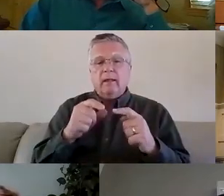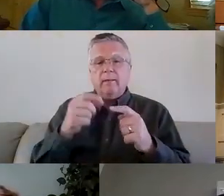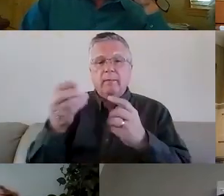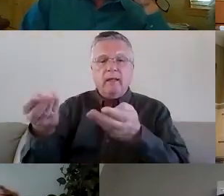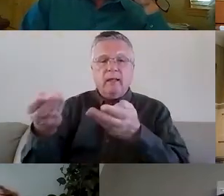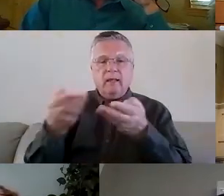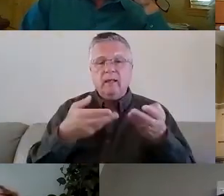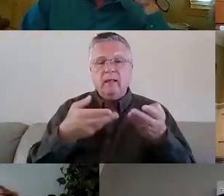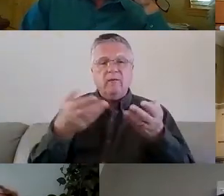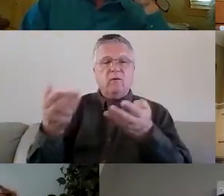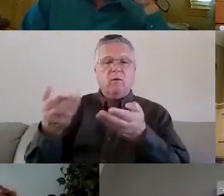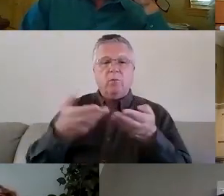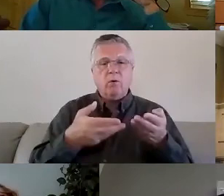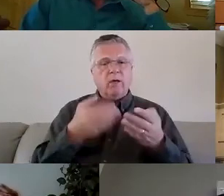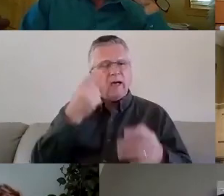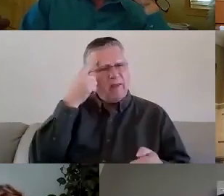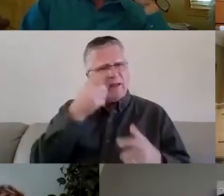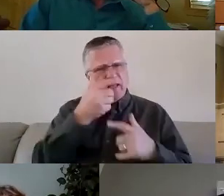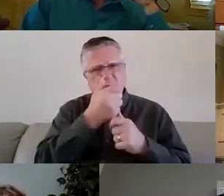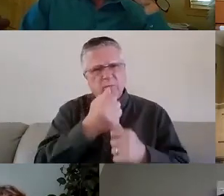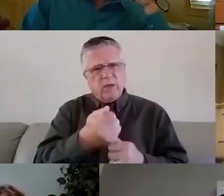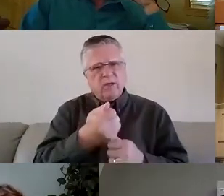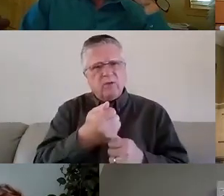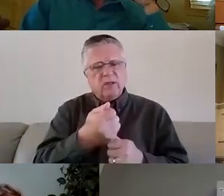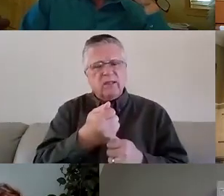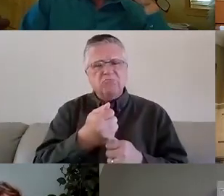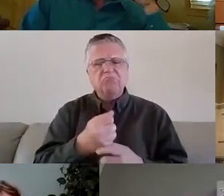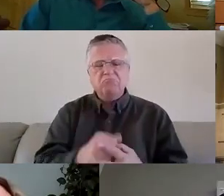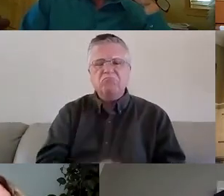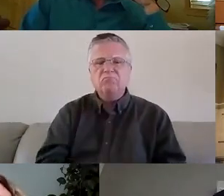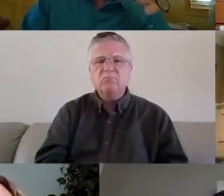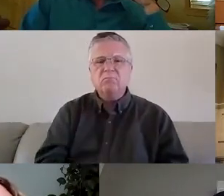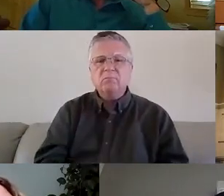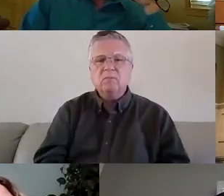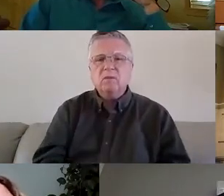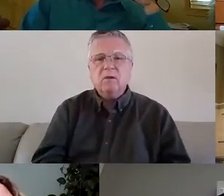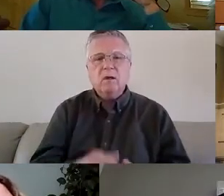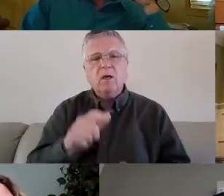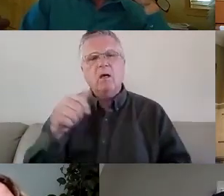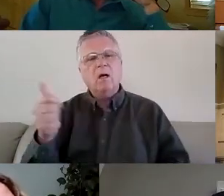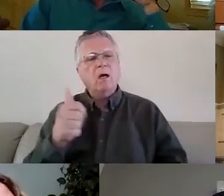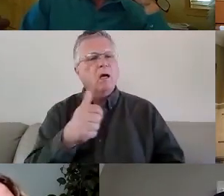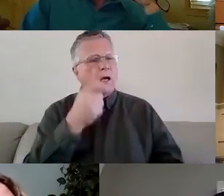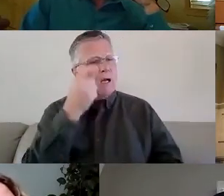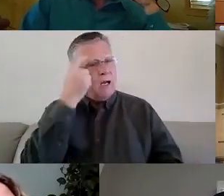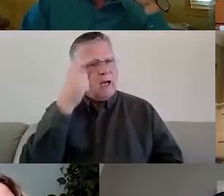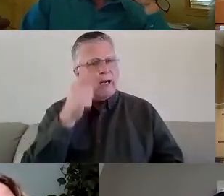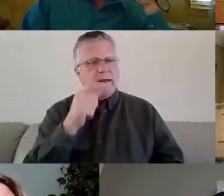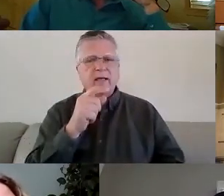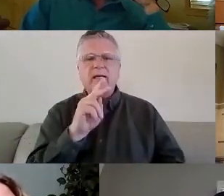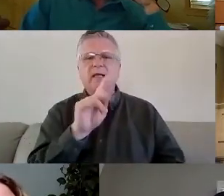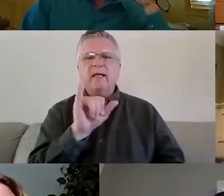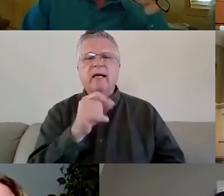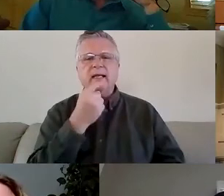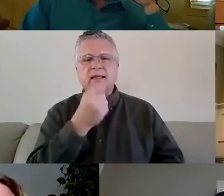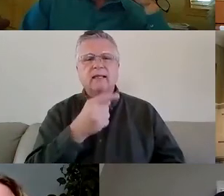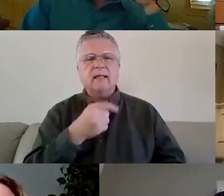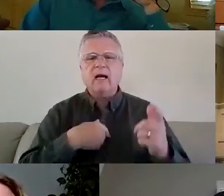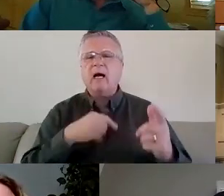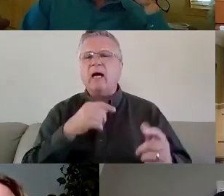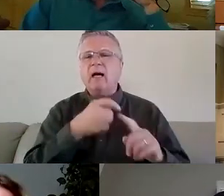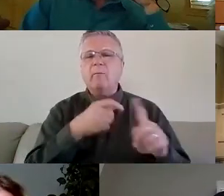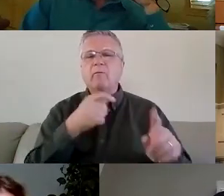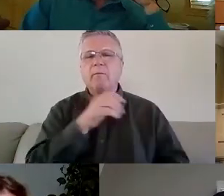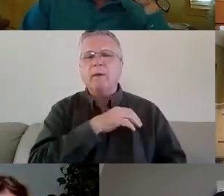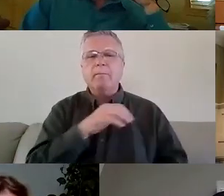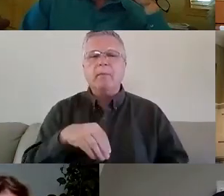So I thought that was really interesting. I didn't know if you want to add something there. I think Kathy covered it. I'm Hirsch Marenstein from the mayor's office.